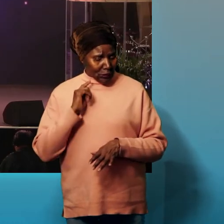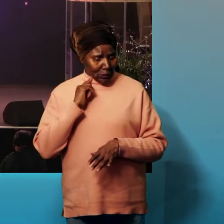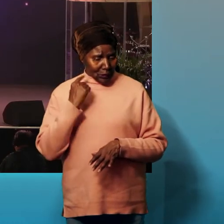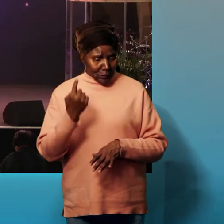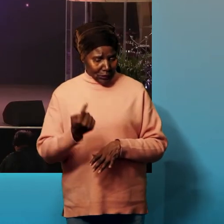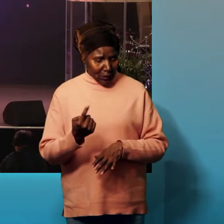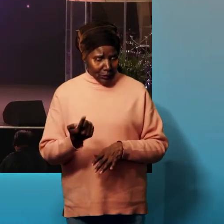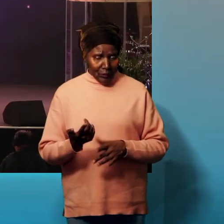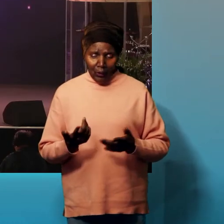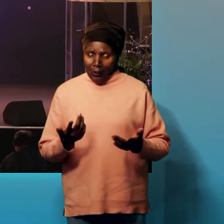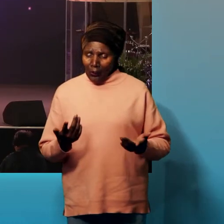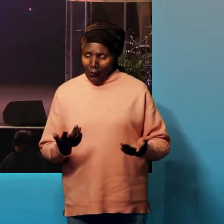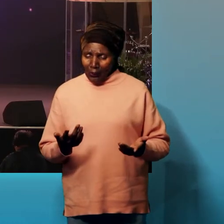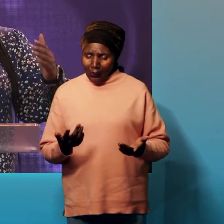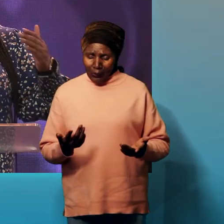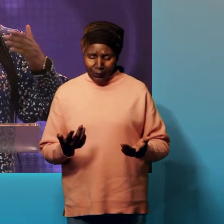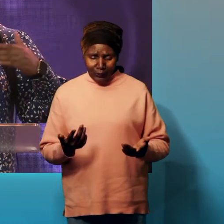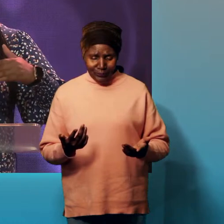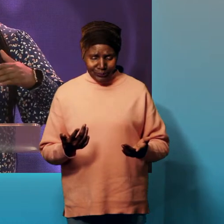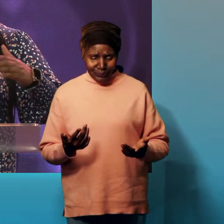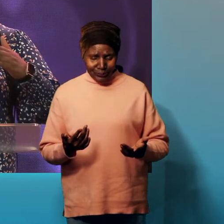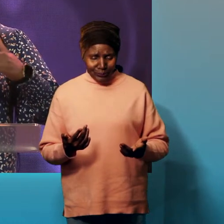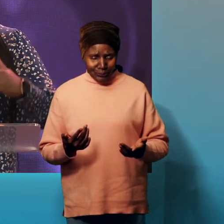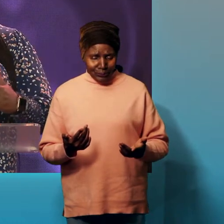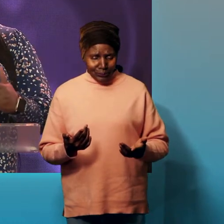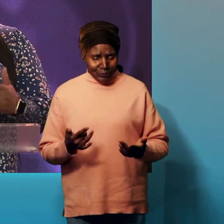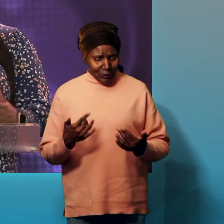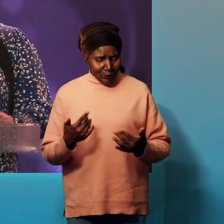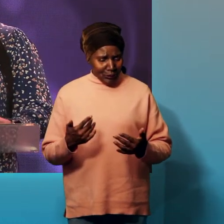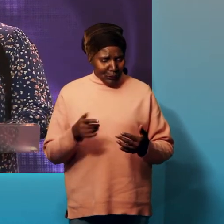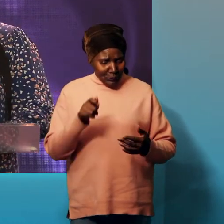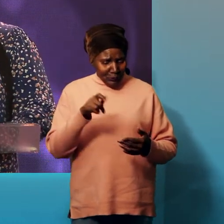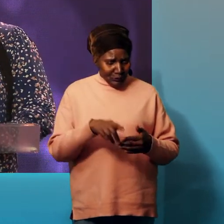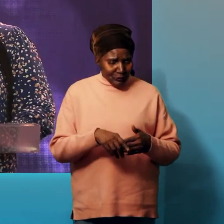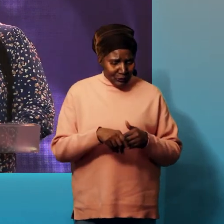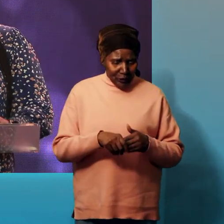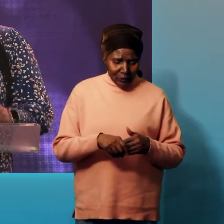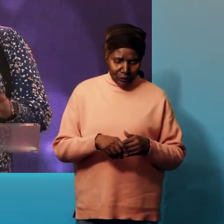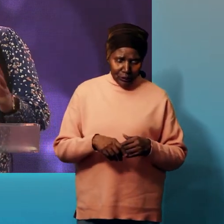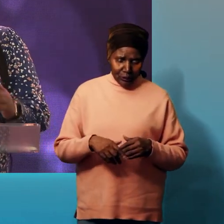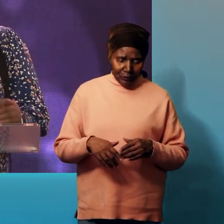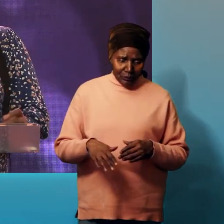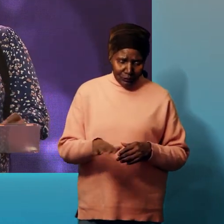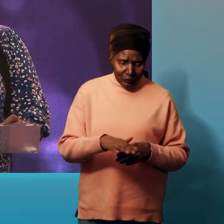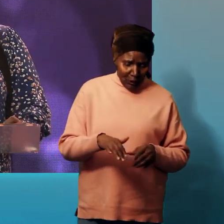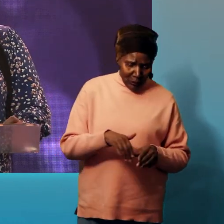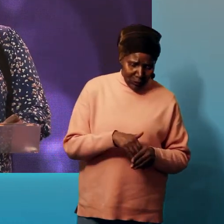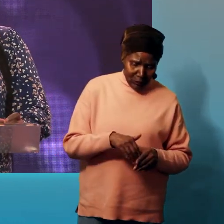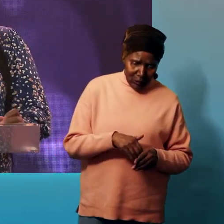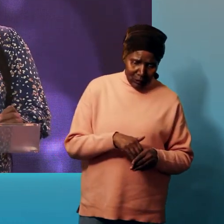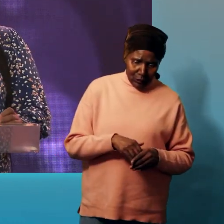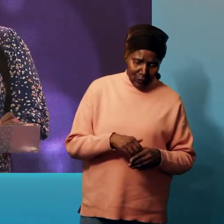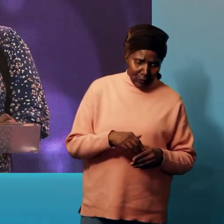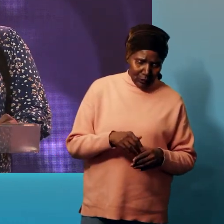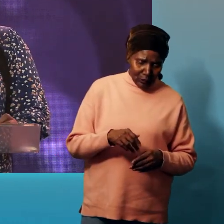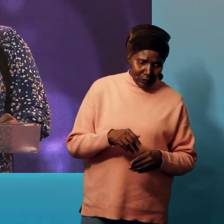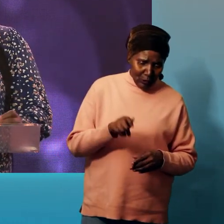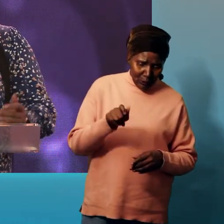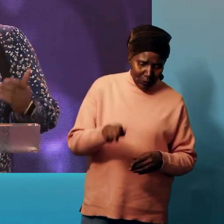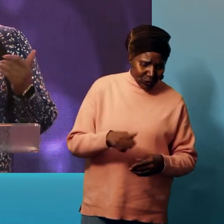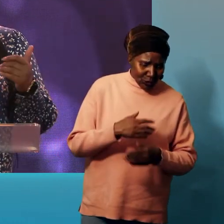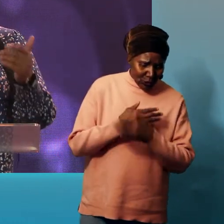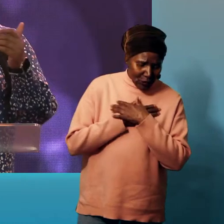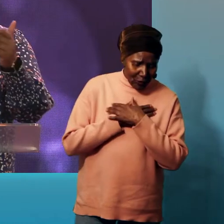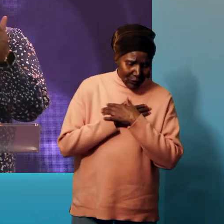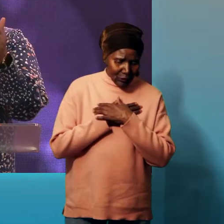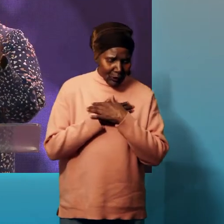yourself because it's been an experience of a friend or a loved one that you knew, or if you yourself want to be sure, I